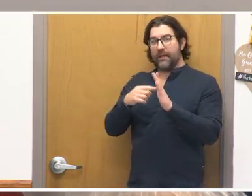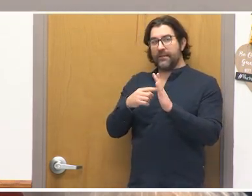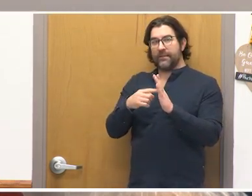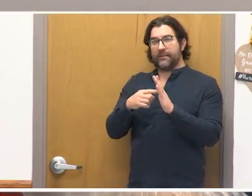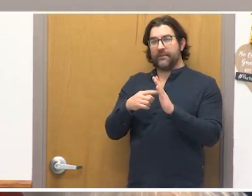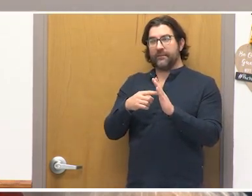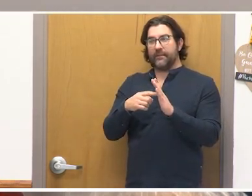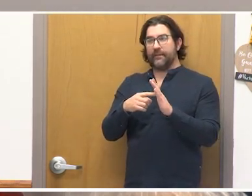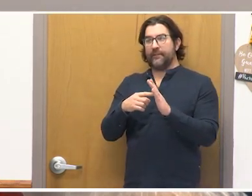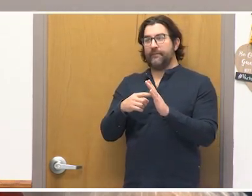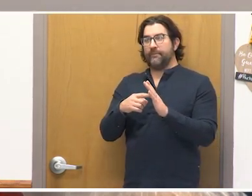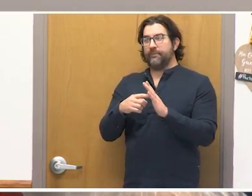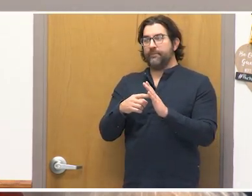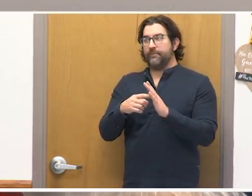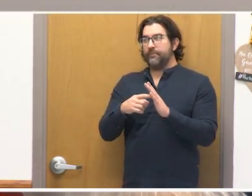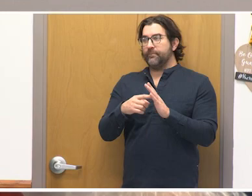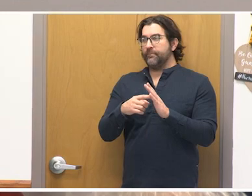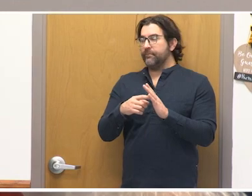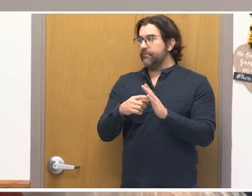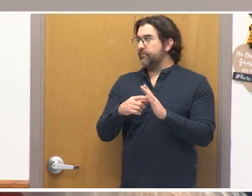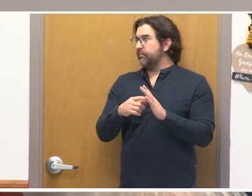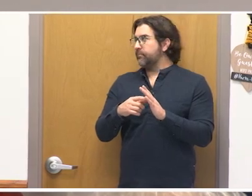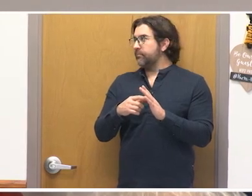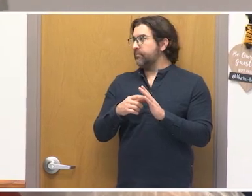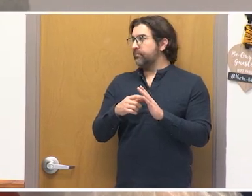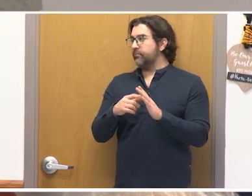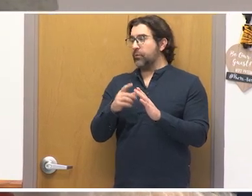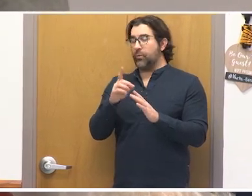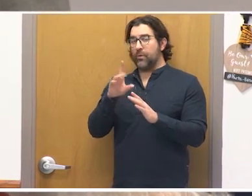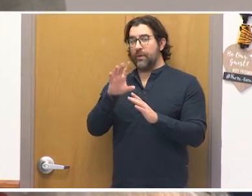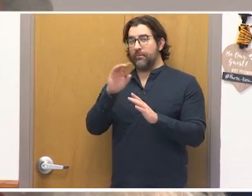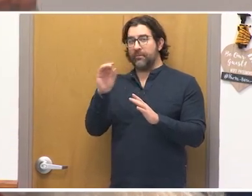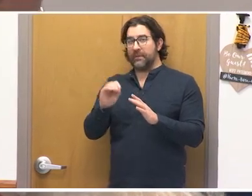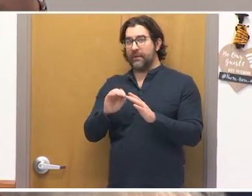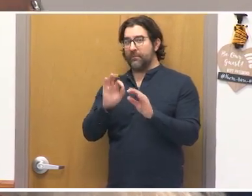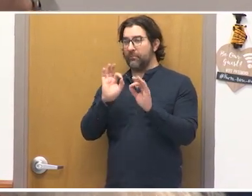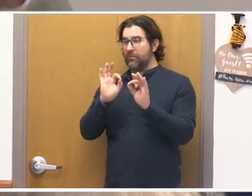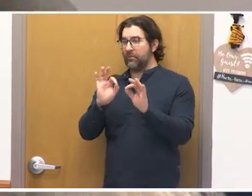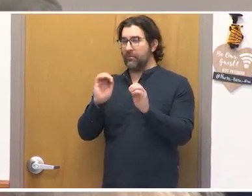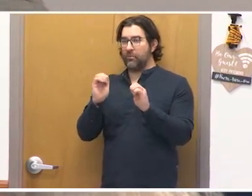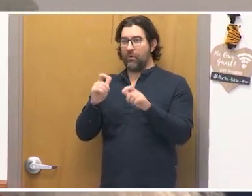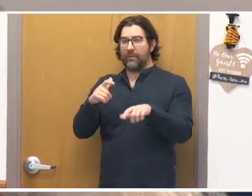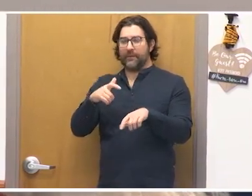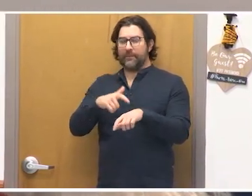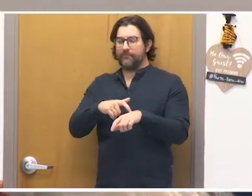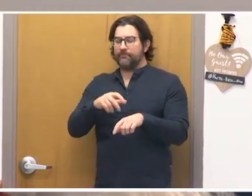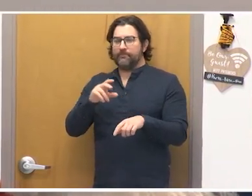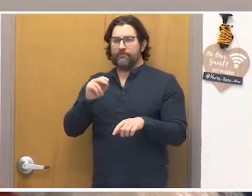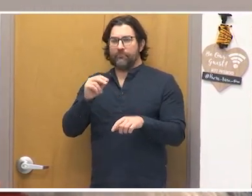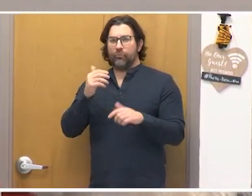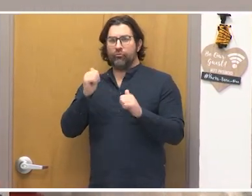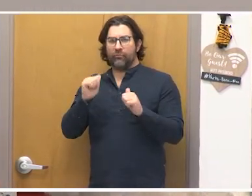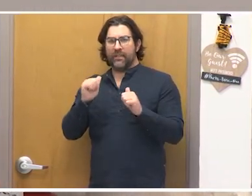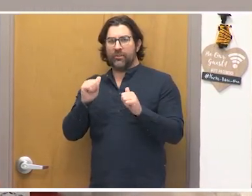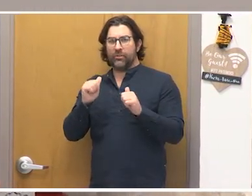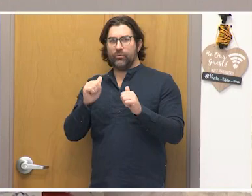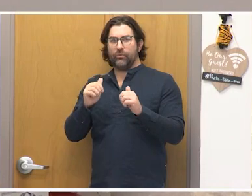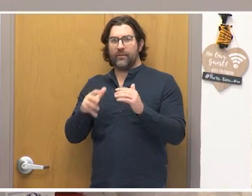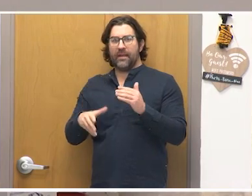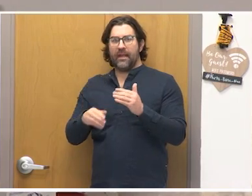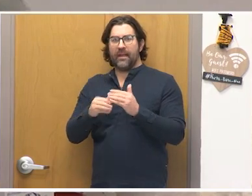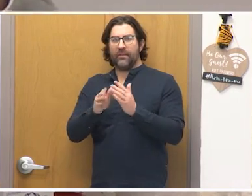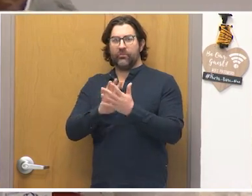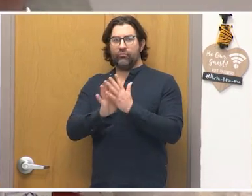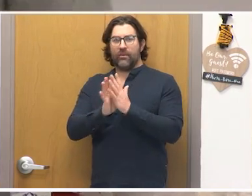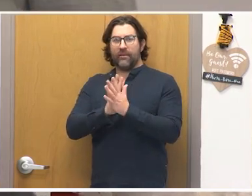can be, it's not going to be 100% perfect all the time. And so that is why we're trying to layer in those traffic calming elements